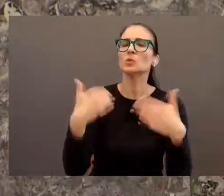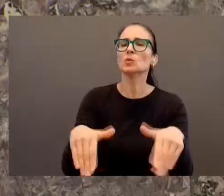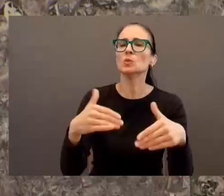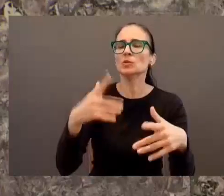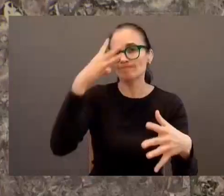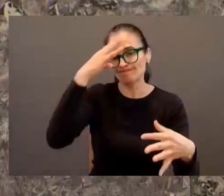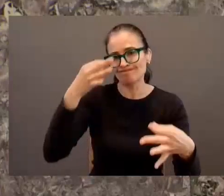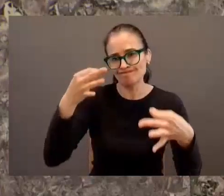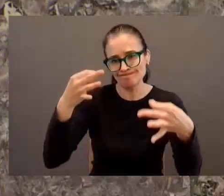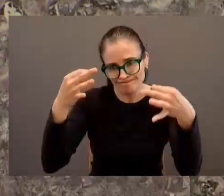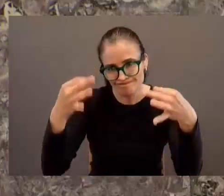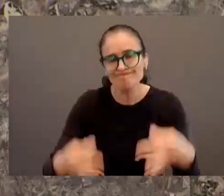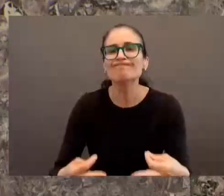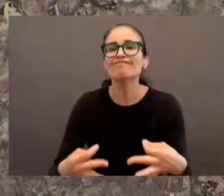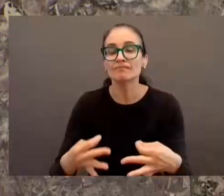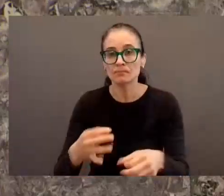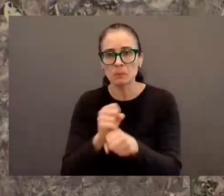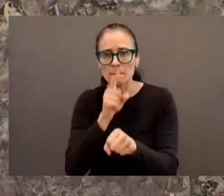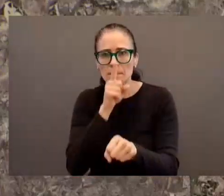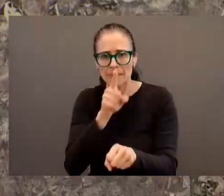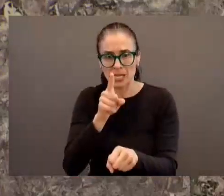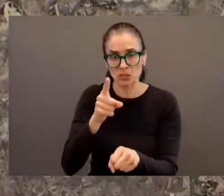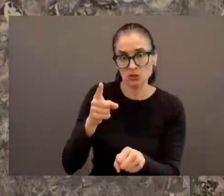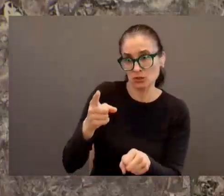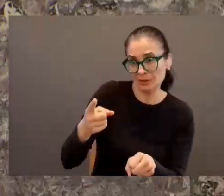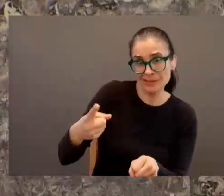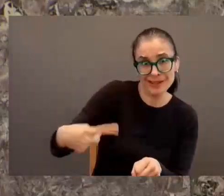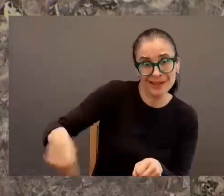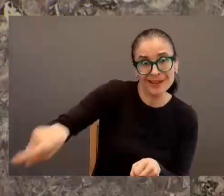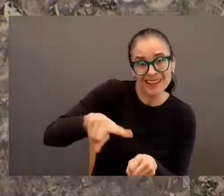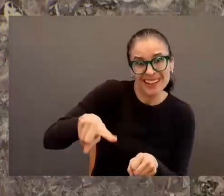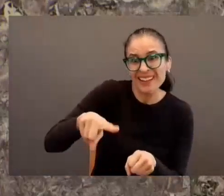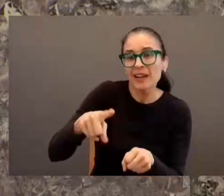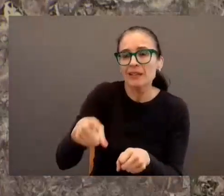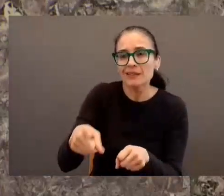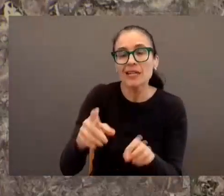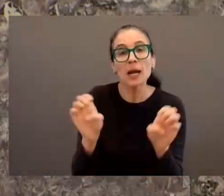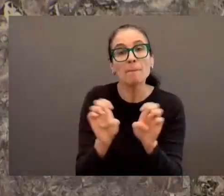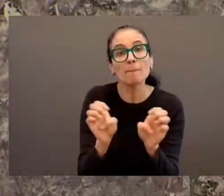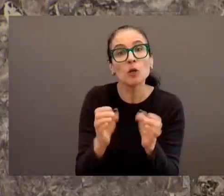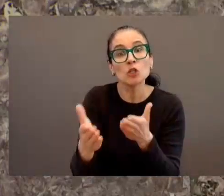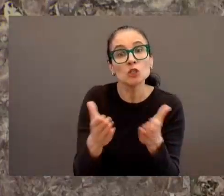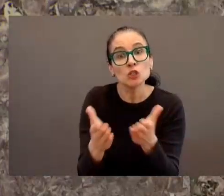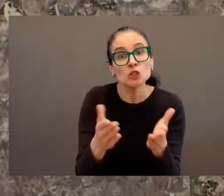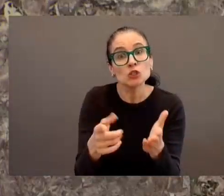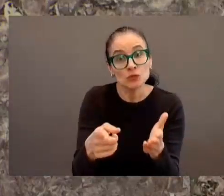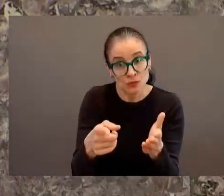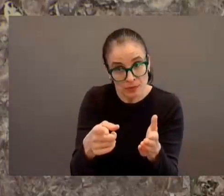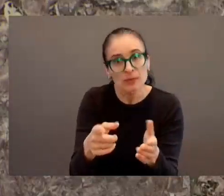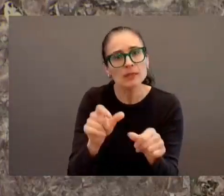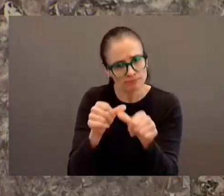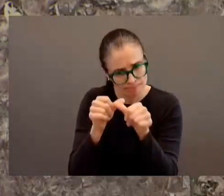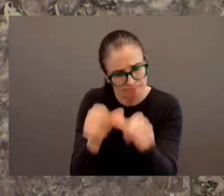ensure that the emergency services that are need to be there for children remain there. Mr.